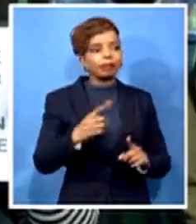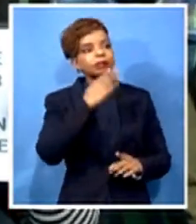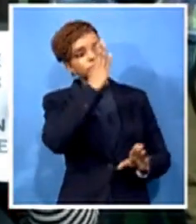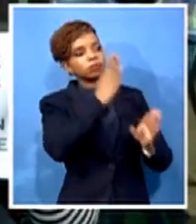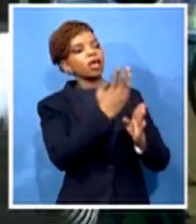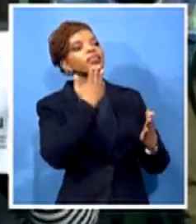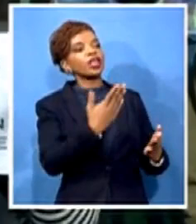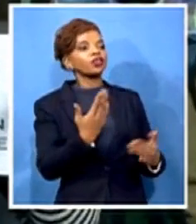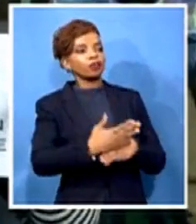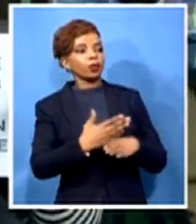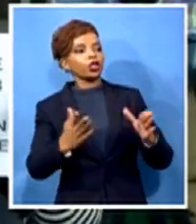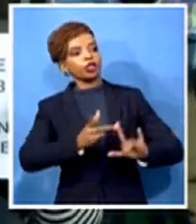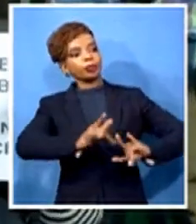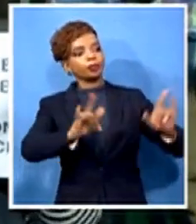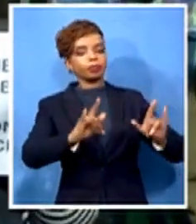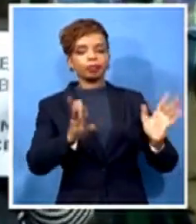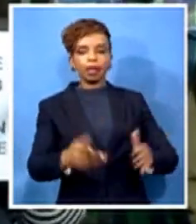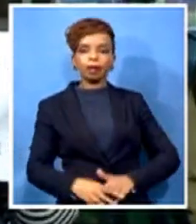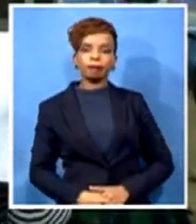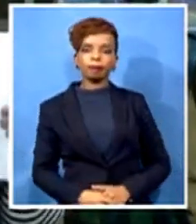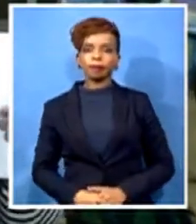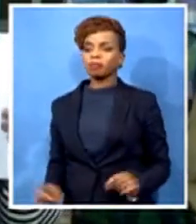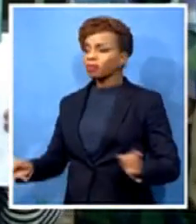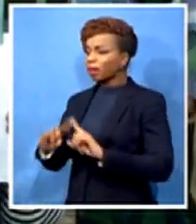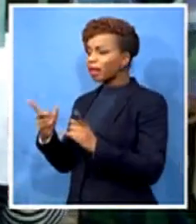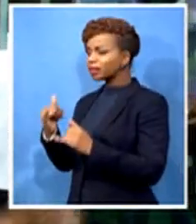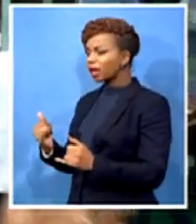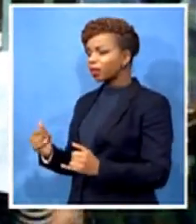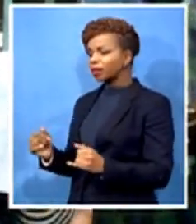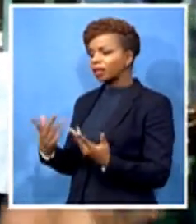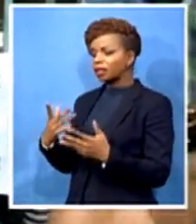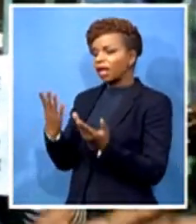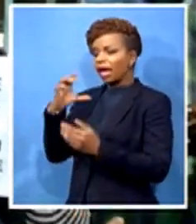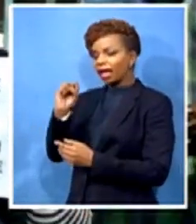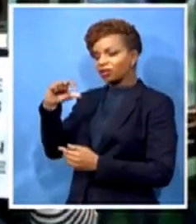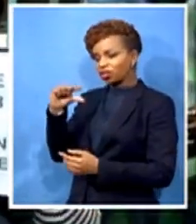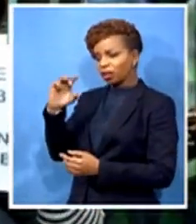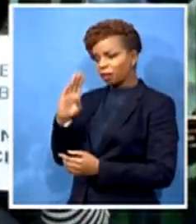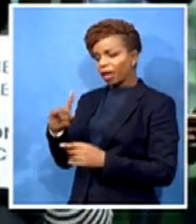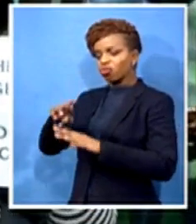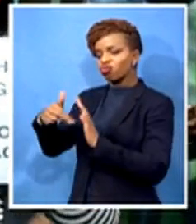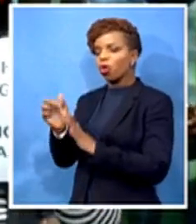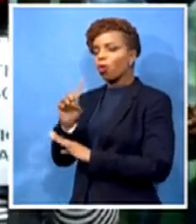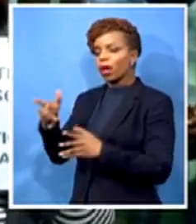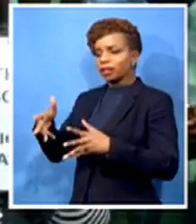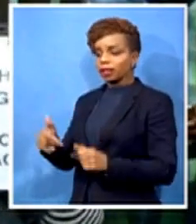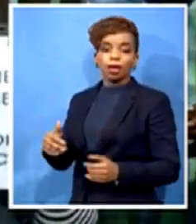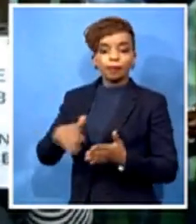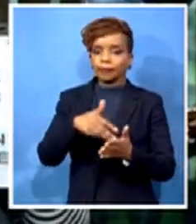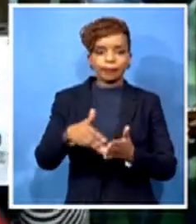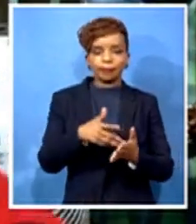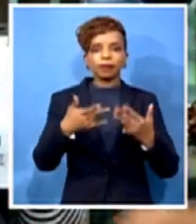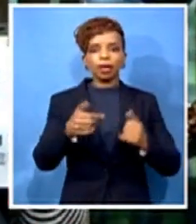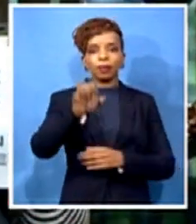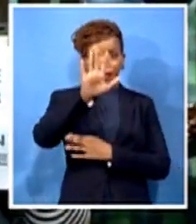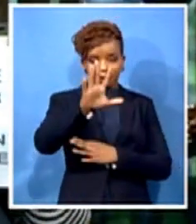their role here? The school governing body, there isn't a school governing body. Currently, there are 5 members, including the principal herself. The person and